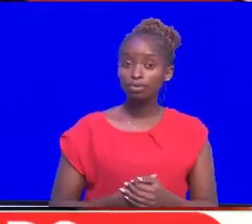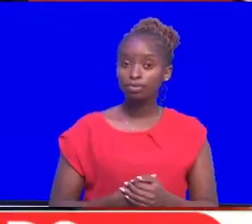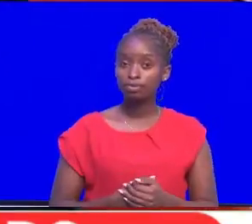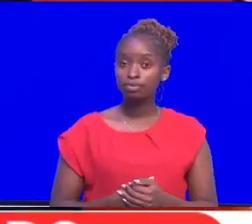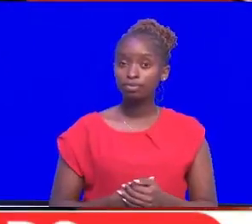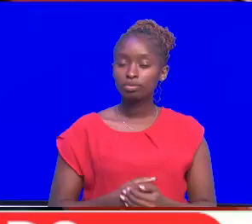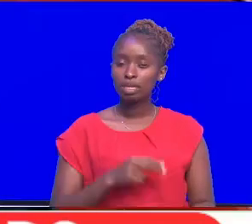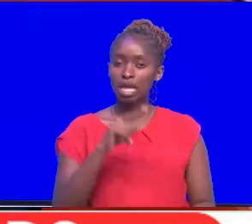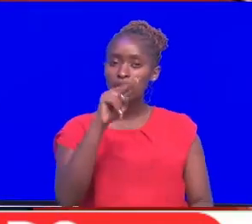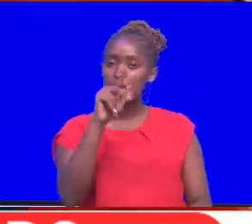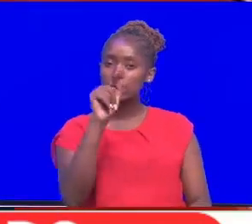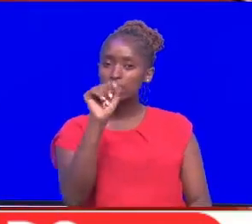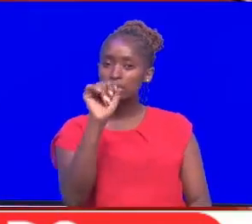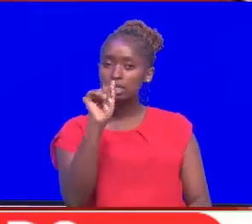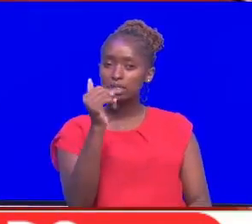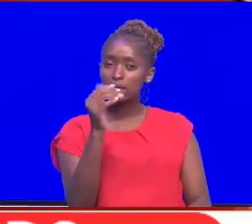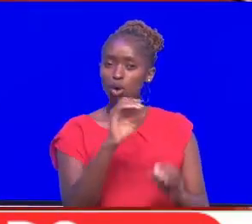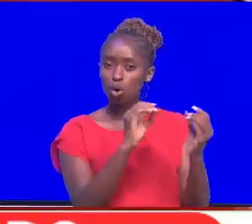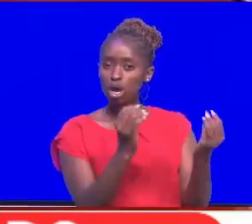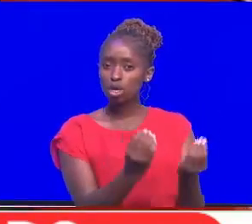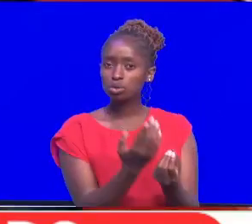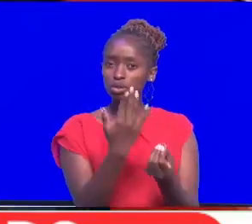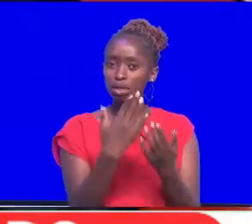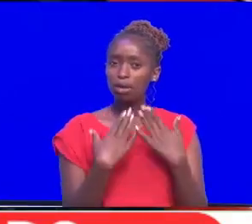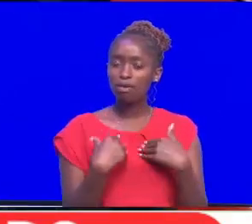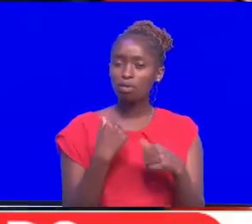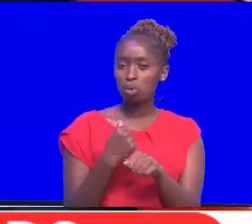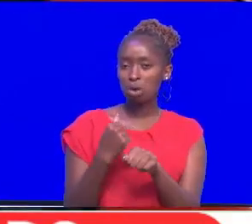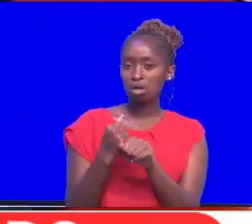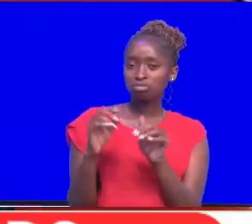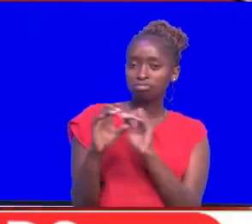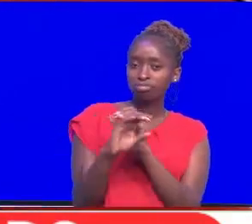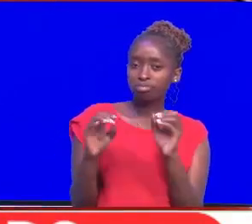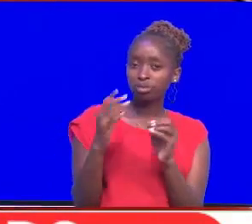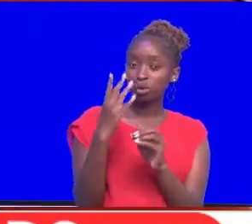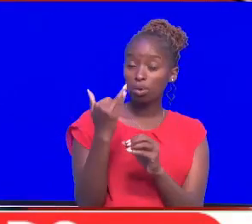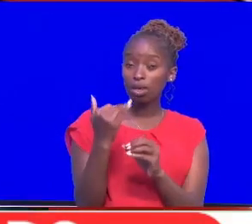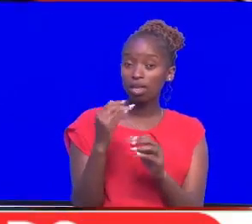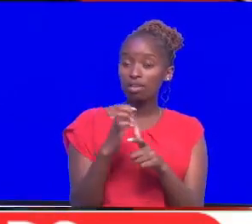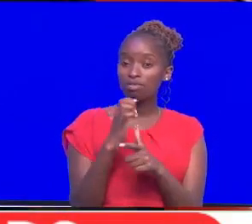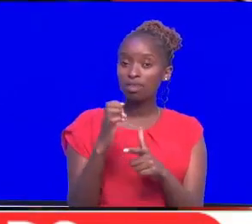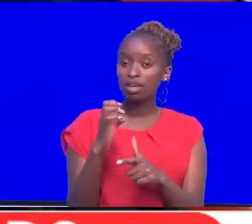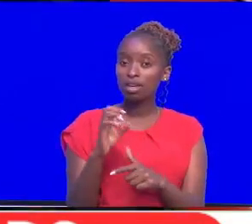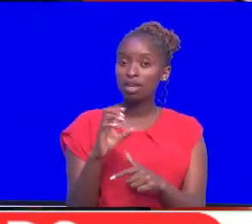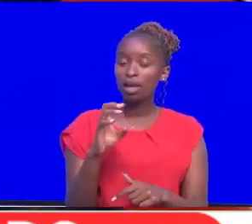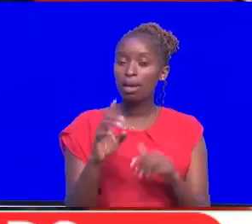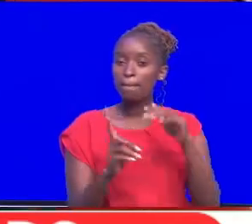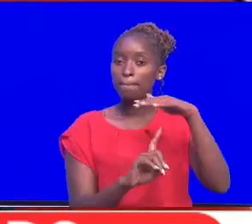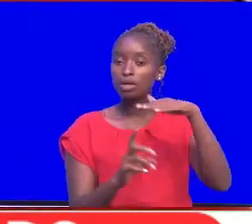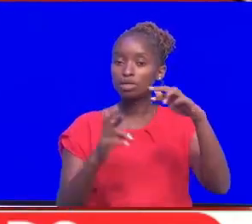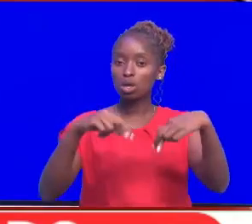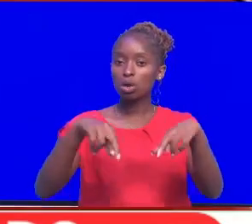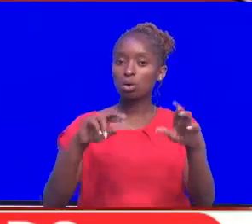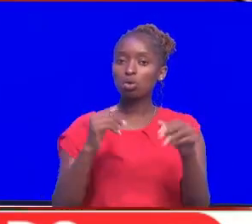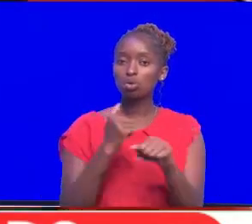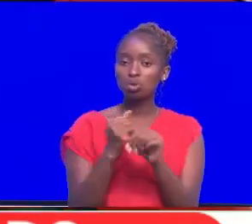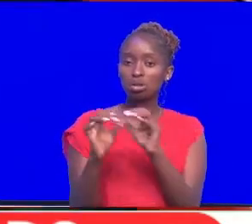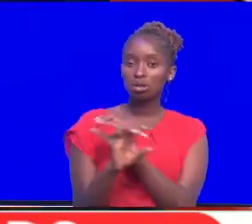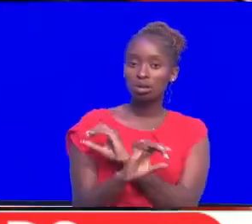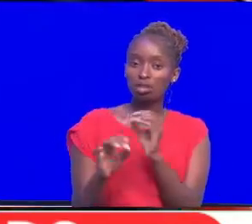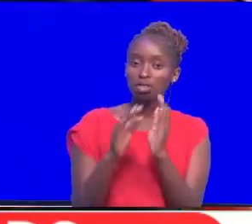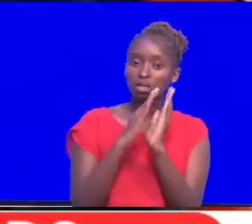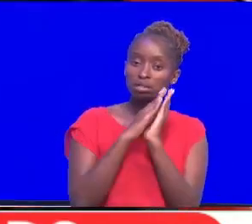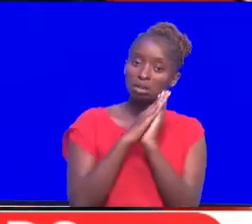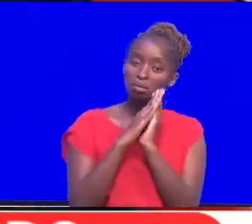NTSA is sleeping. I think NTSA is sleeping because even the Minister for Roads is also sleeping. The Cabinet Secretary for